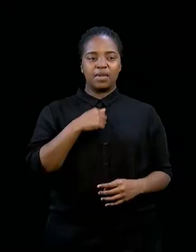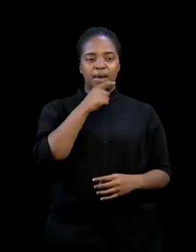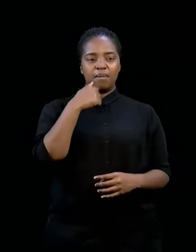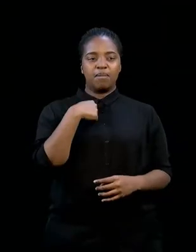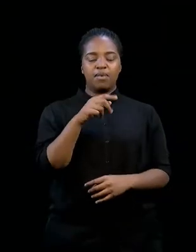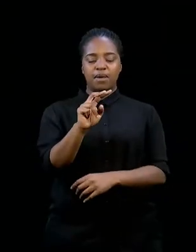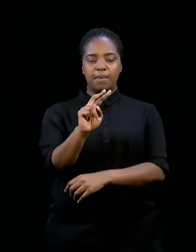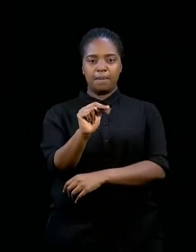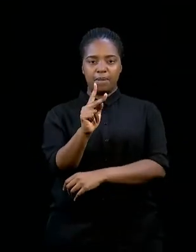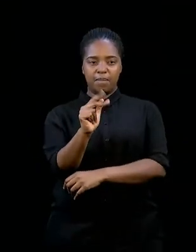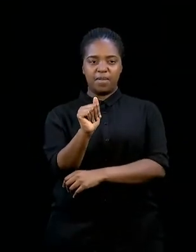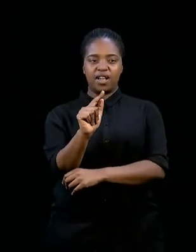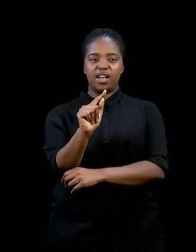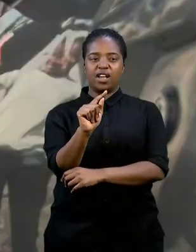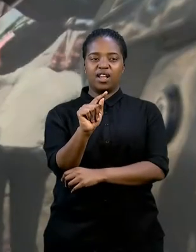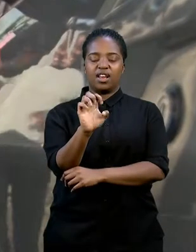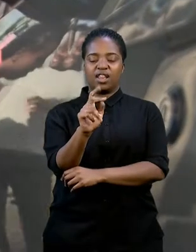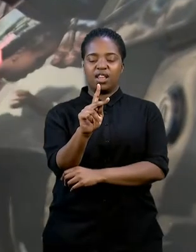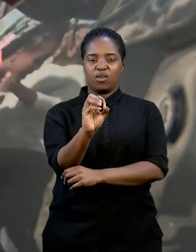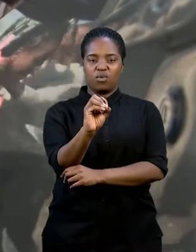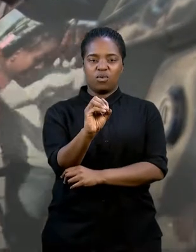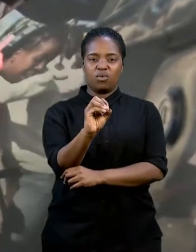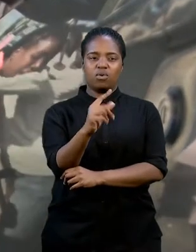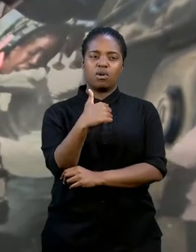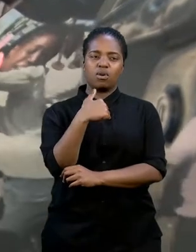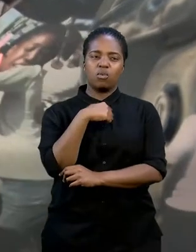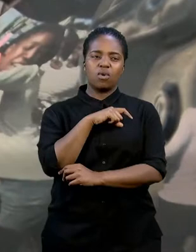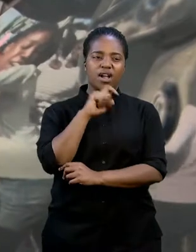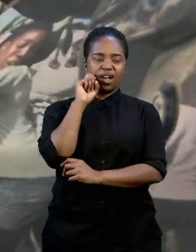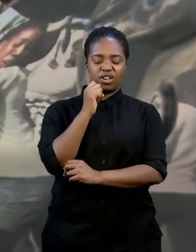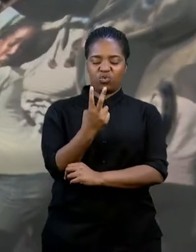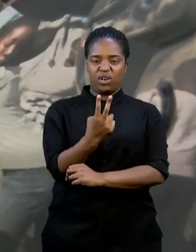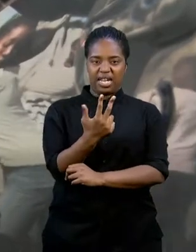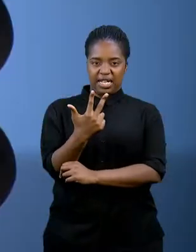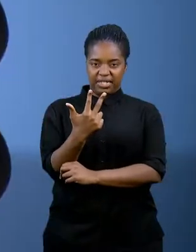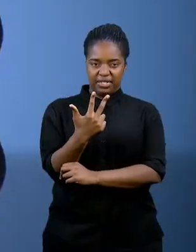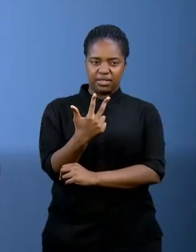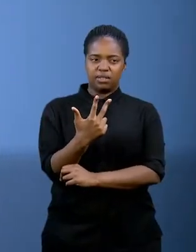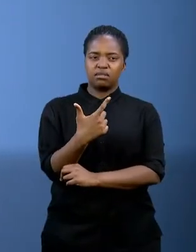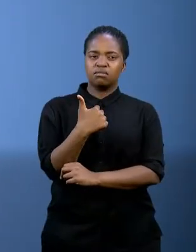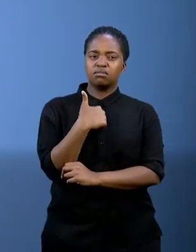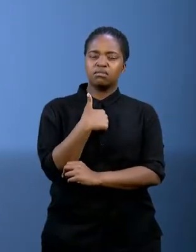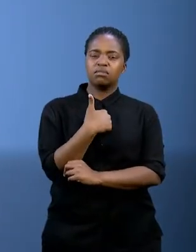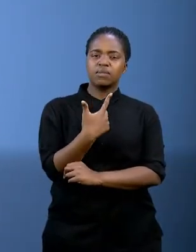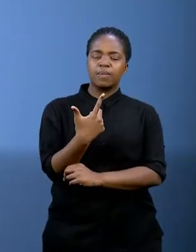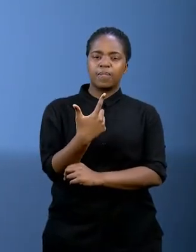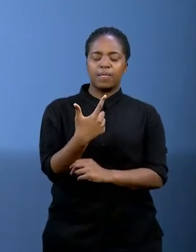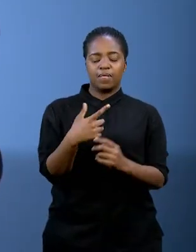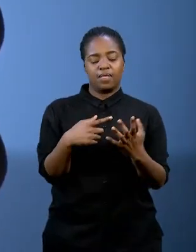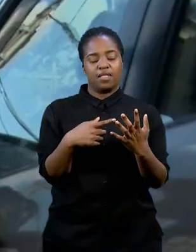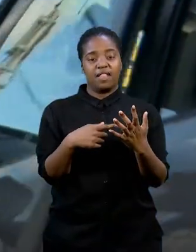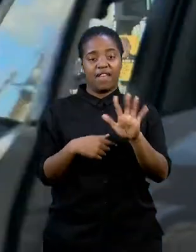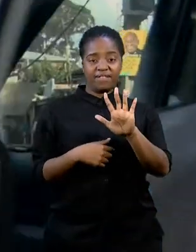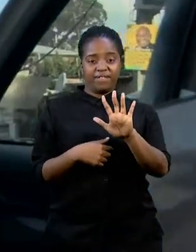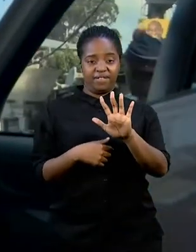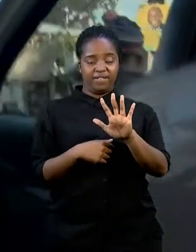Petramena hemina Nkateko emeliwa ka Mabasa. Ni na malembo 28. Ni na bana ba ka hina by